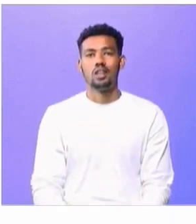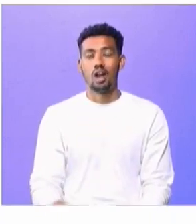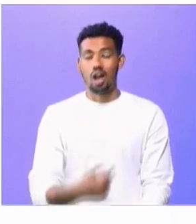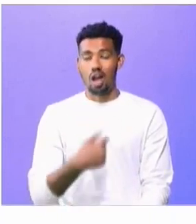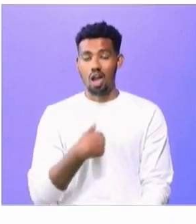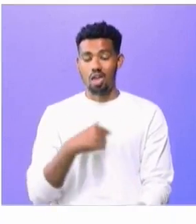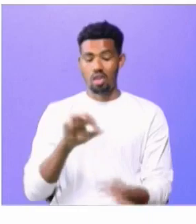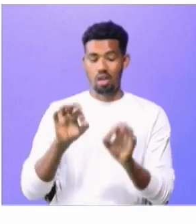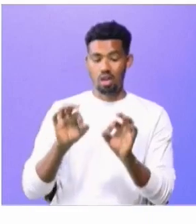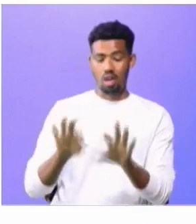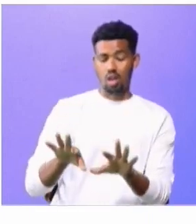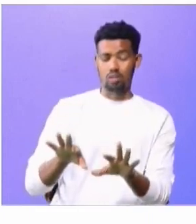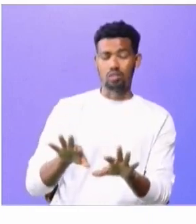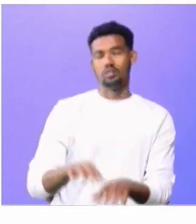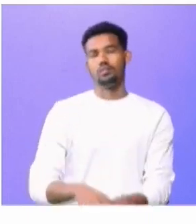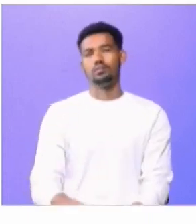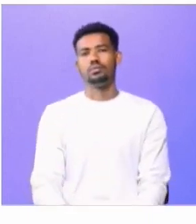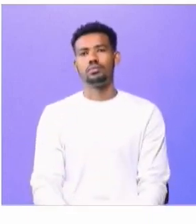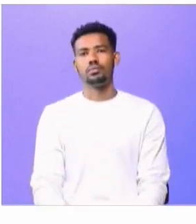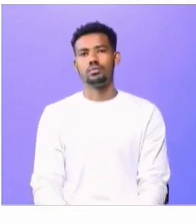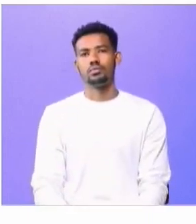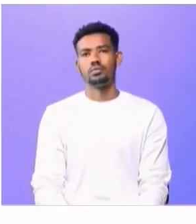I hate,